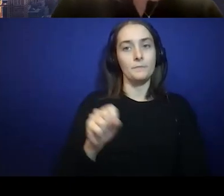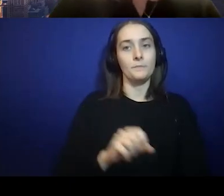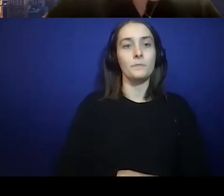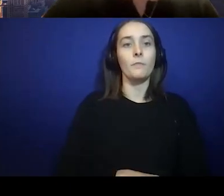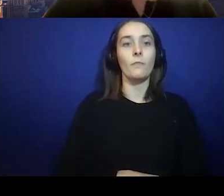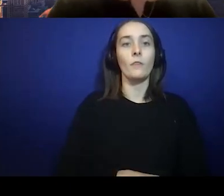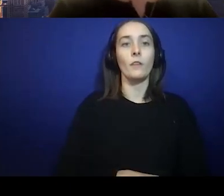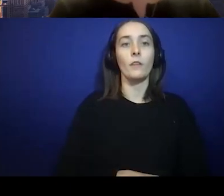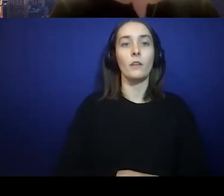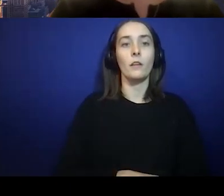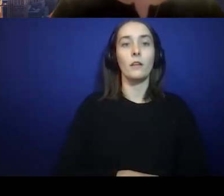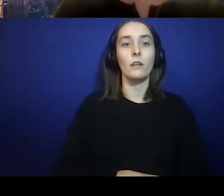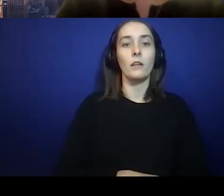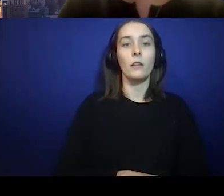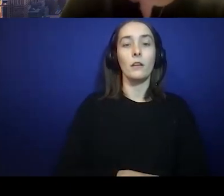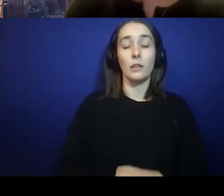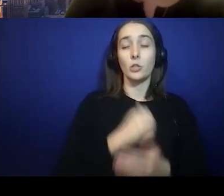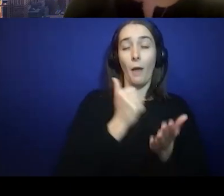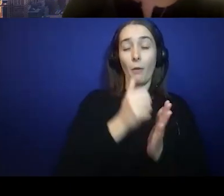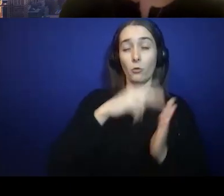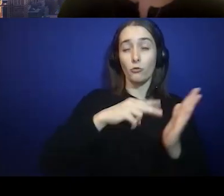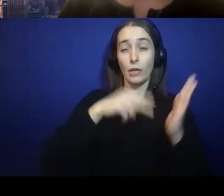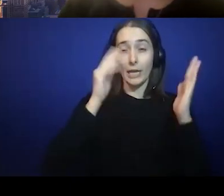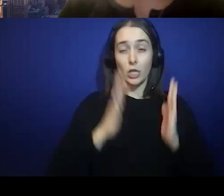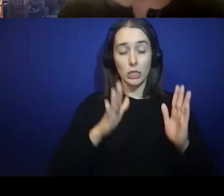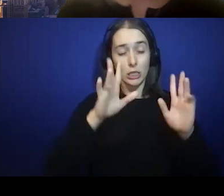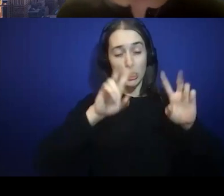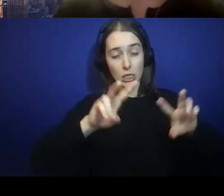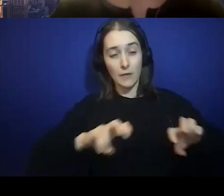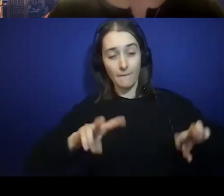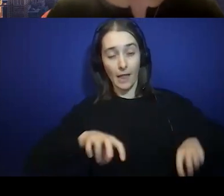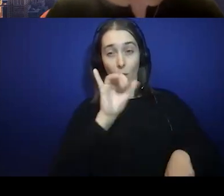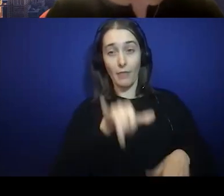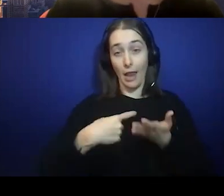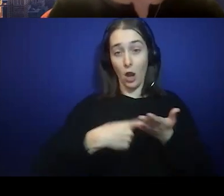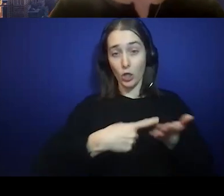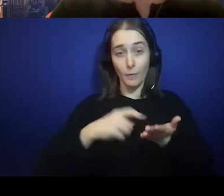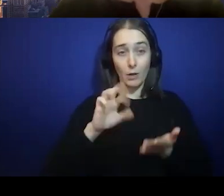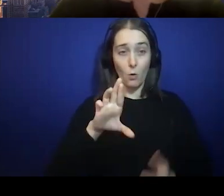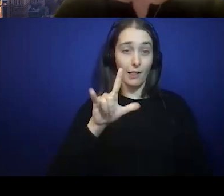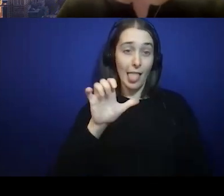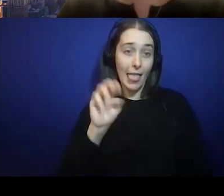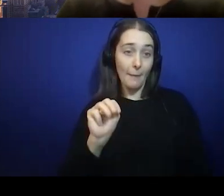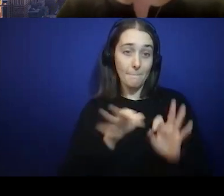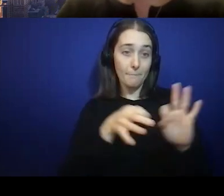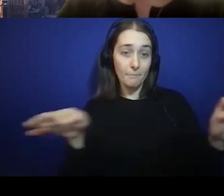We cite in order to help readers evaluate the arguments or claims that you're making and